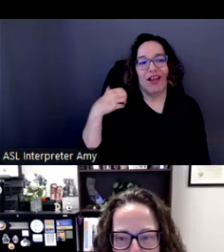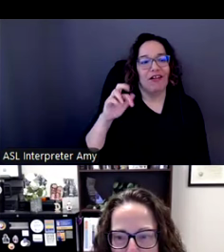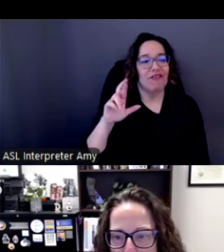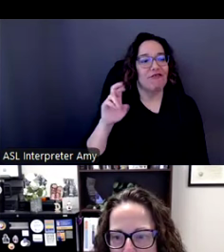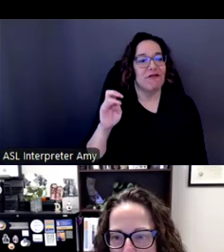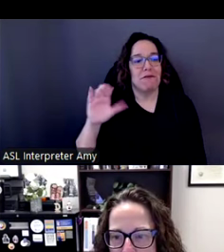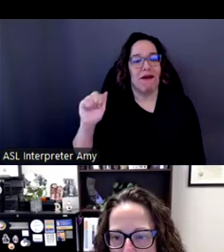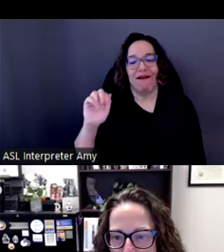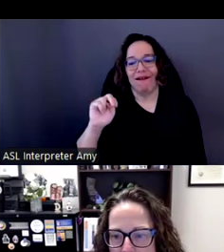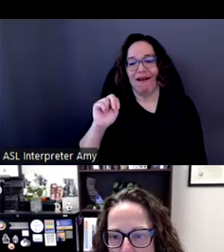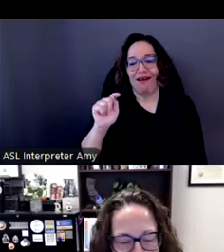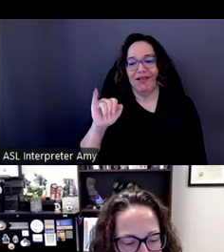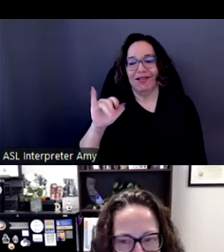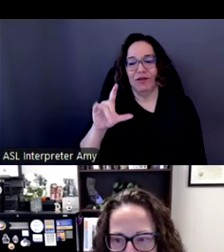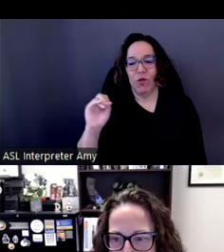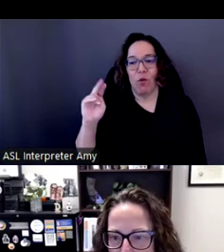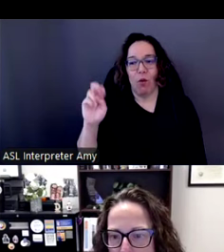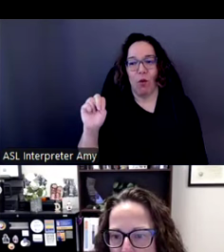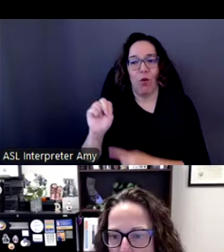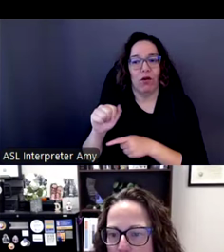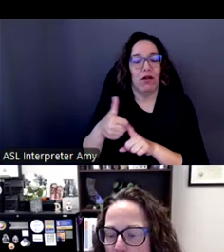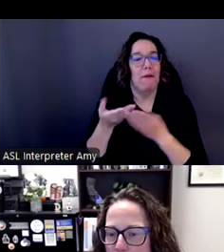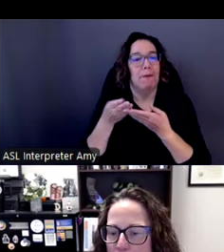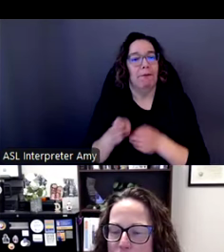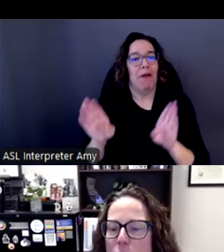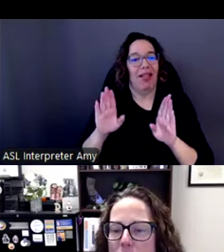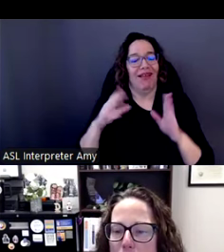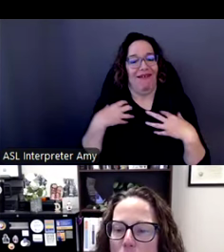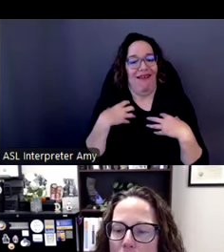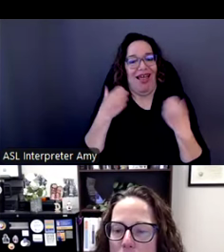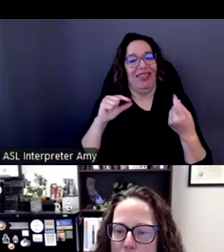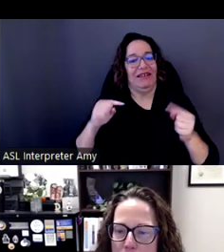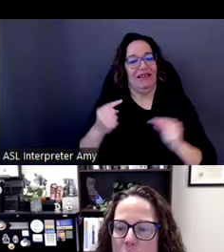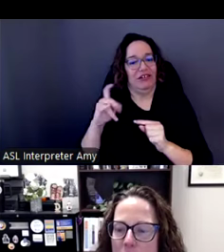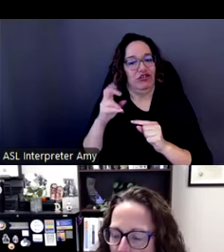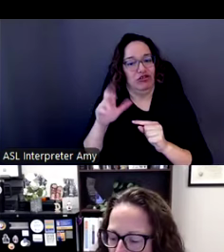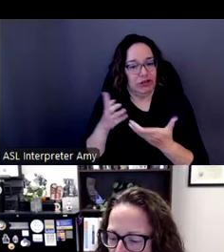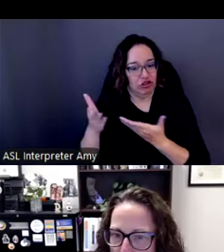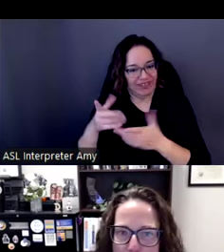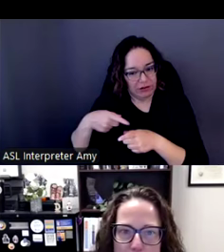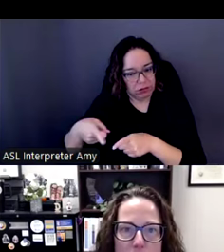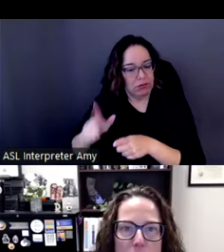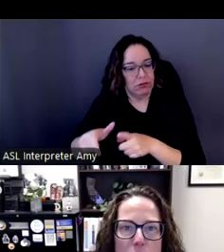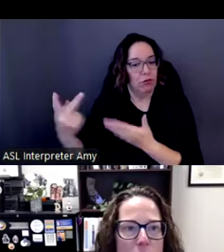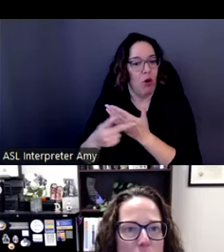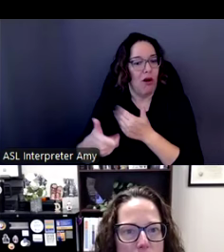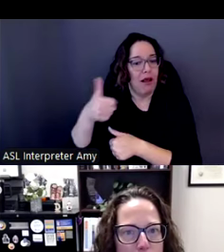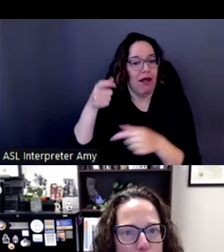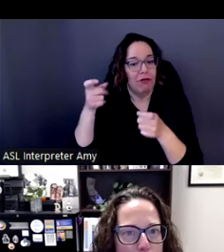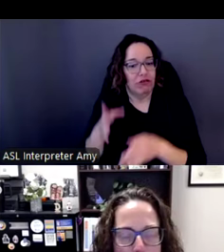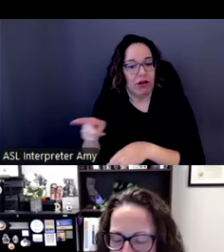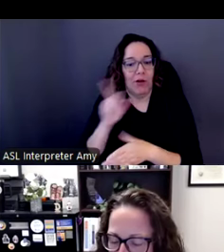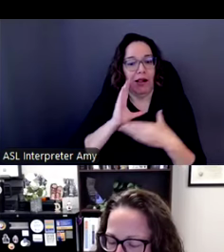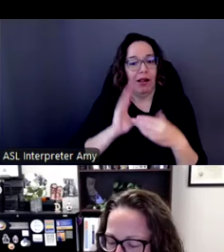Antion, who is the Public Health Injury Prevention Services Program Director, and she will be talking with you in just a